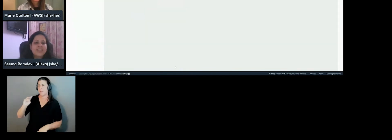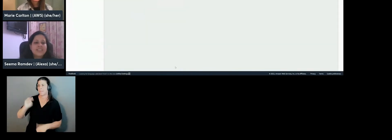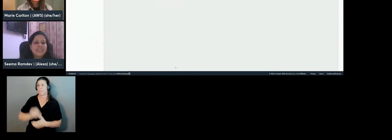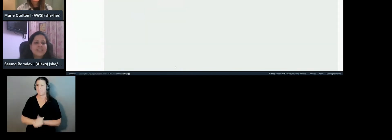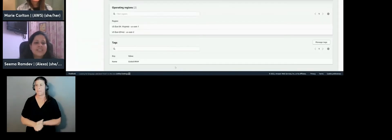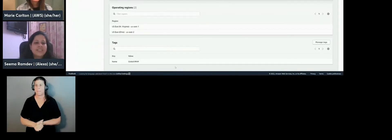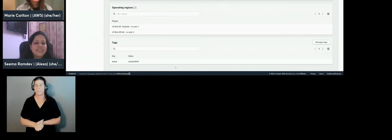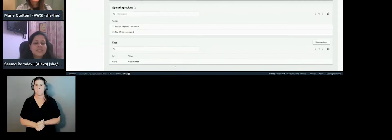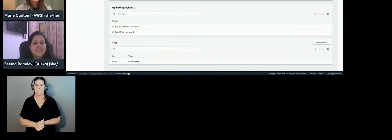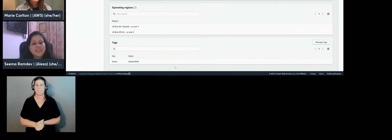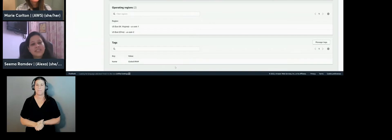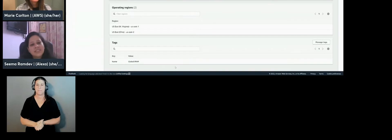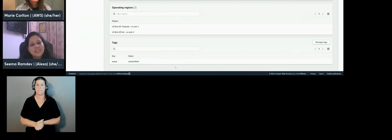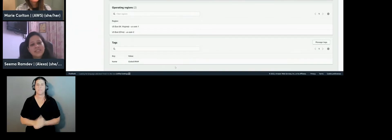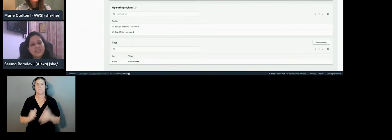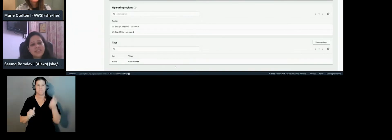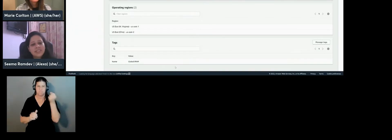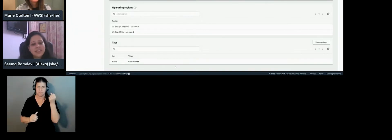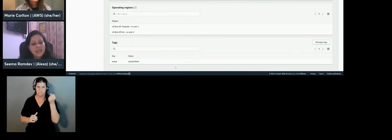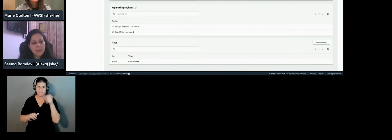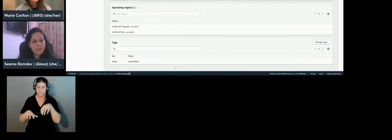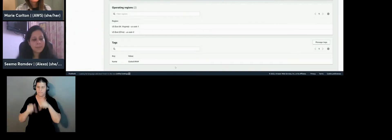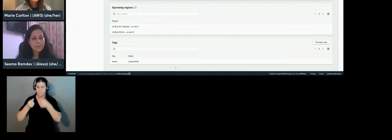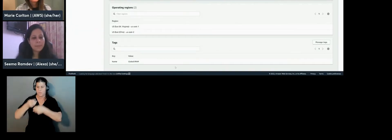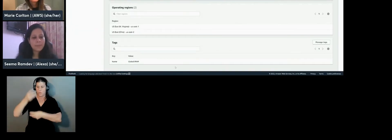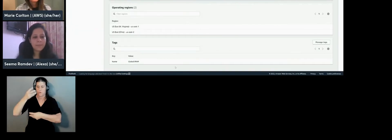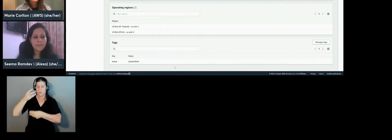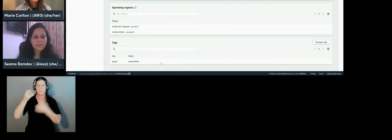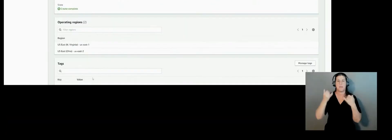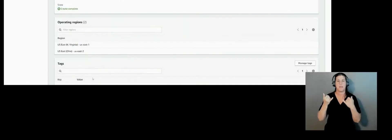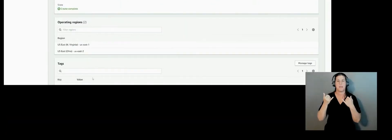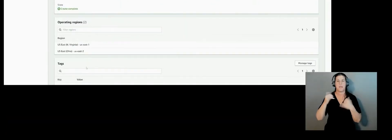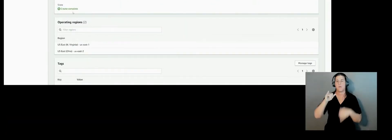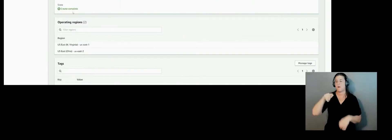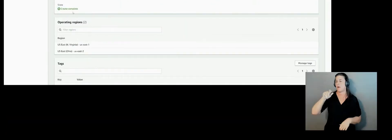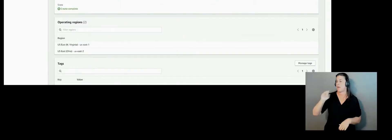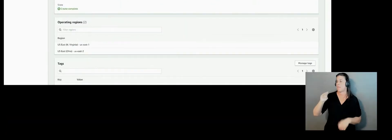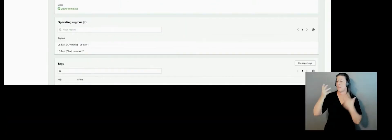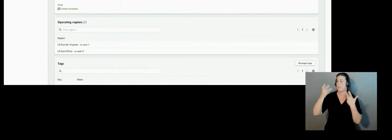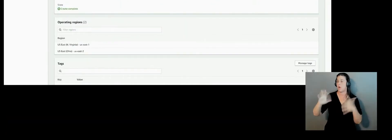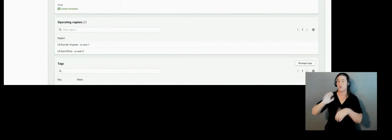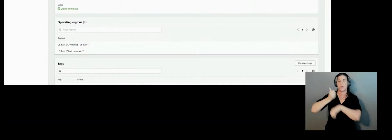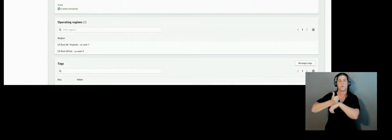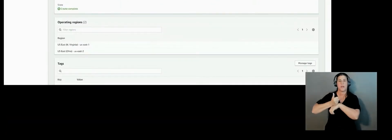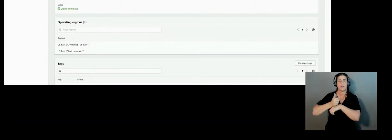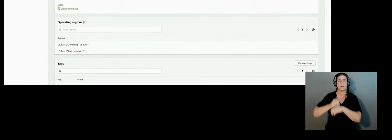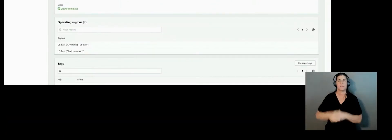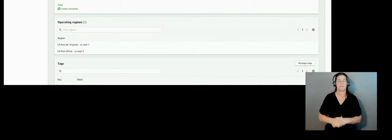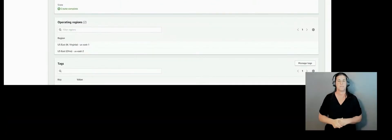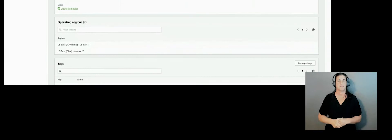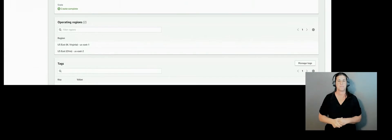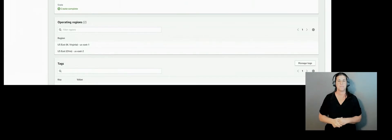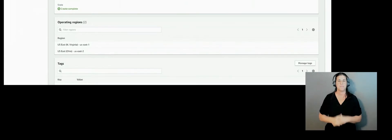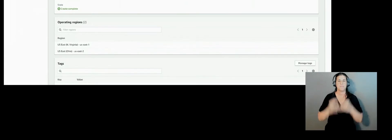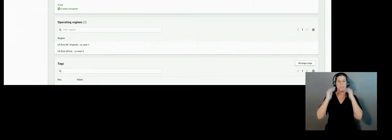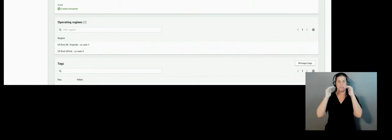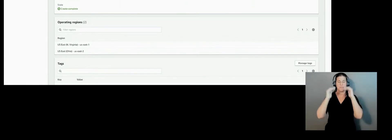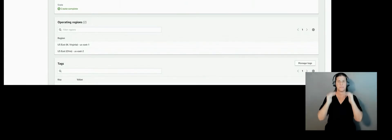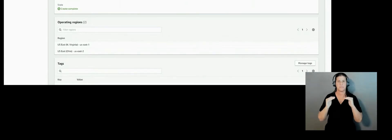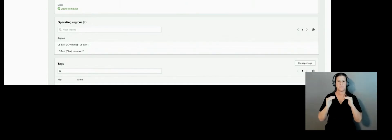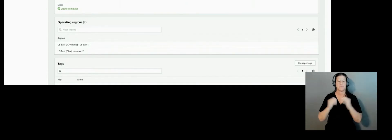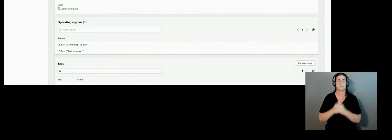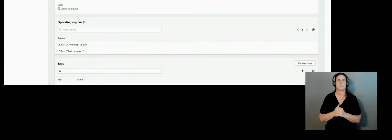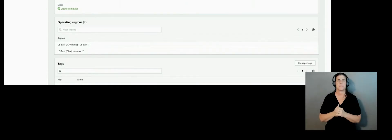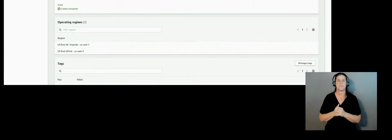give it a couple of seconds. So now my IPAM has been created. So the next thing I'm going to do is create